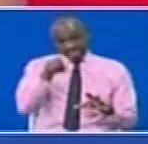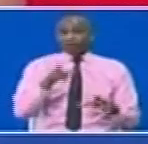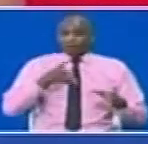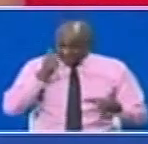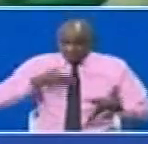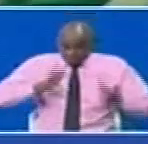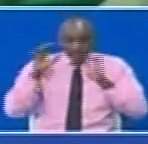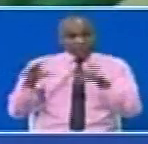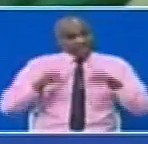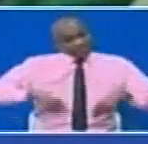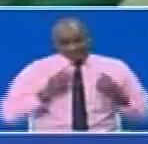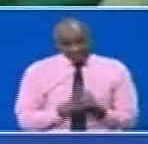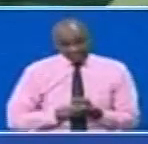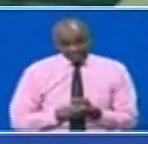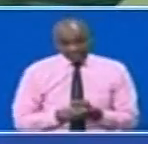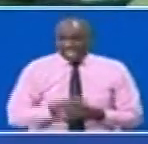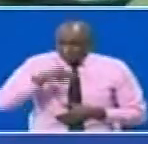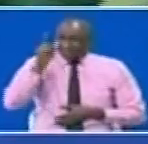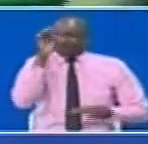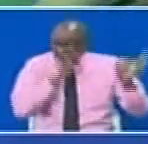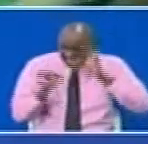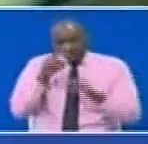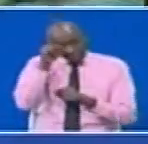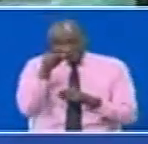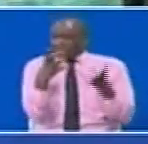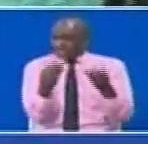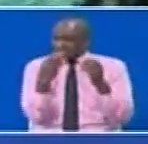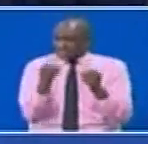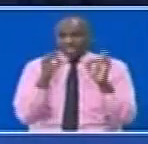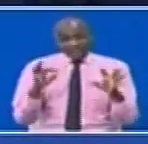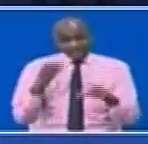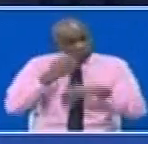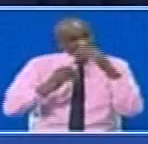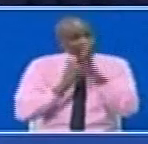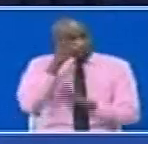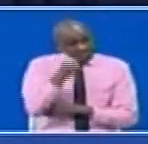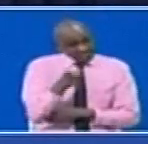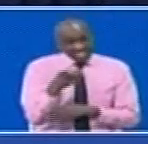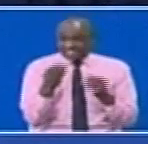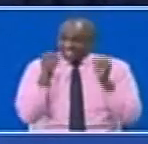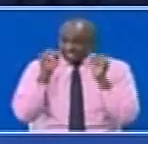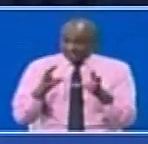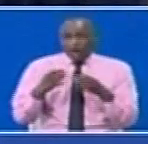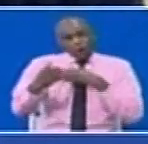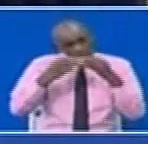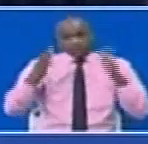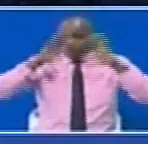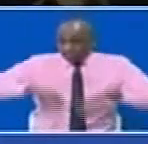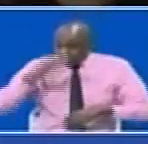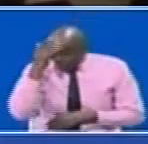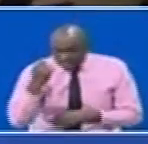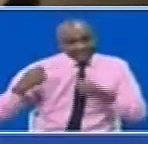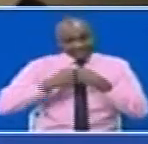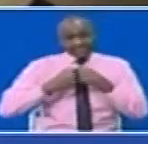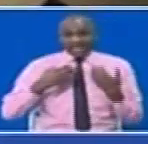way to market myself. Building the fashion empire has not been an easy ride. On several occasions, his business nearly folded due to several